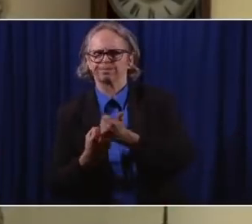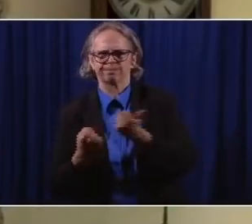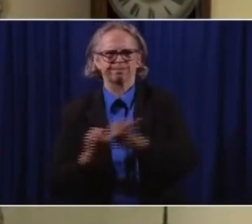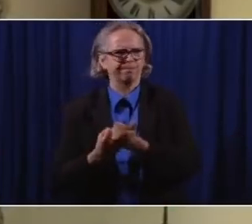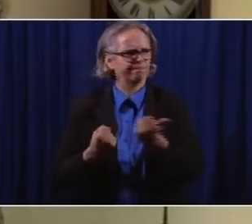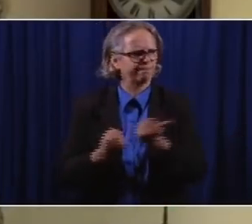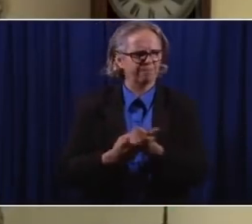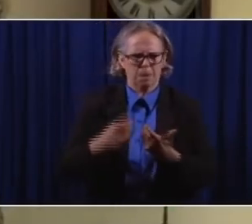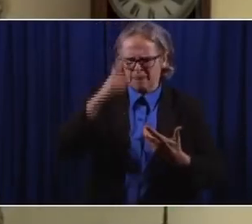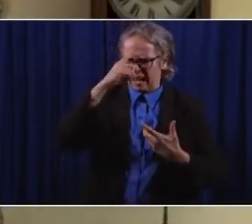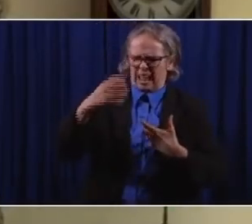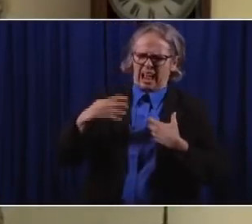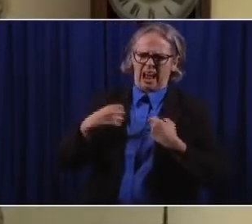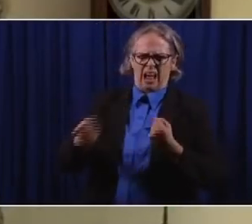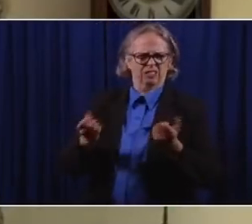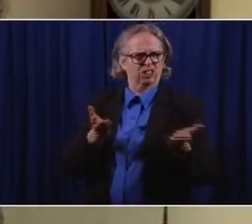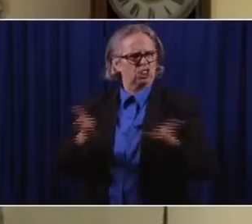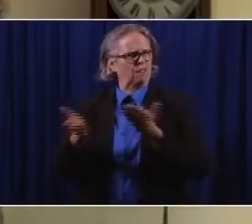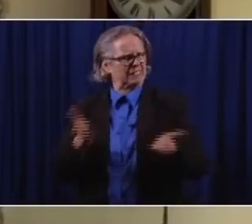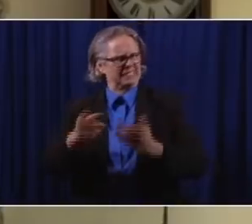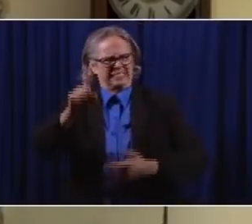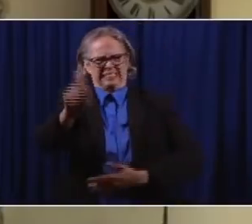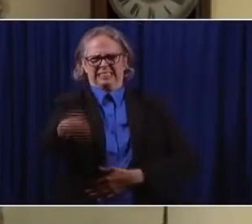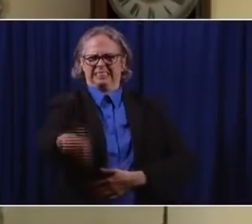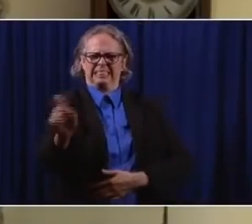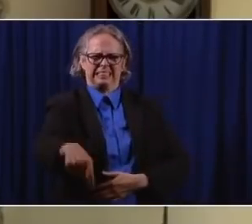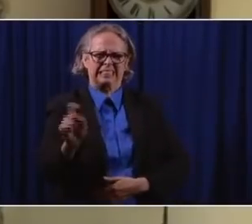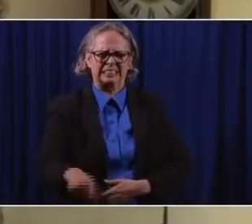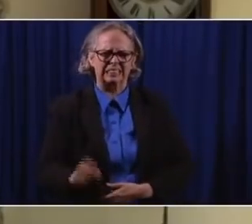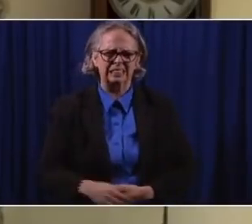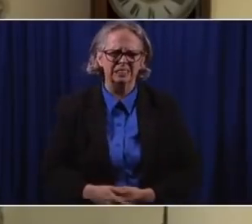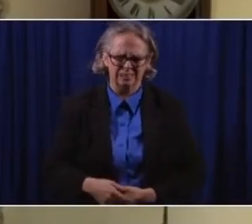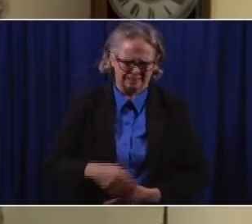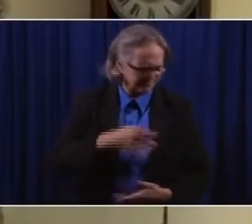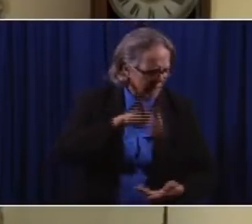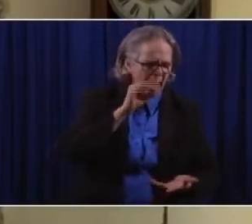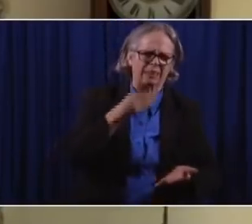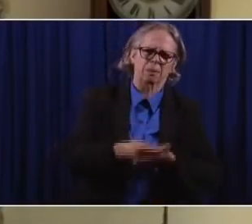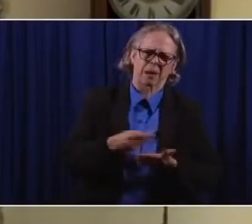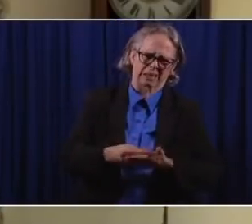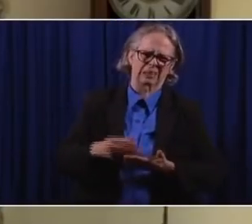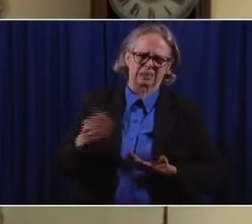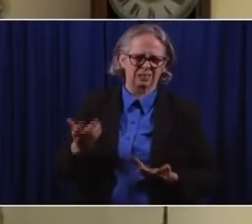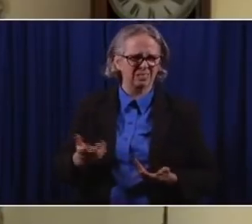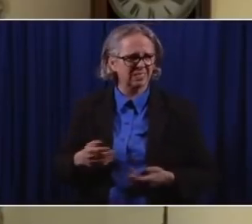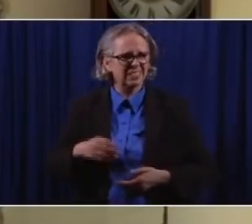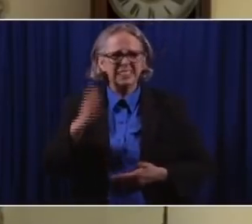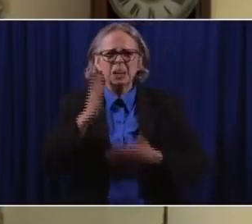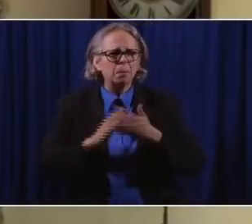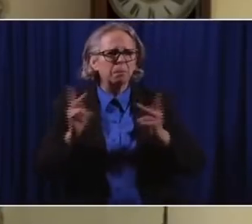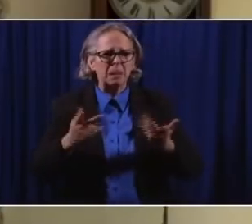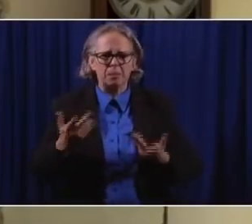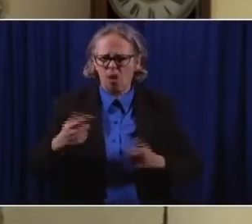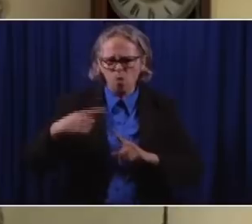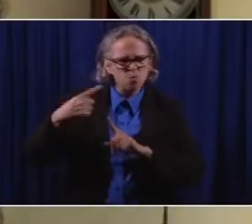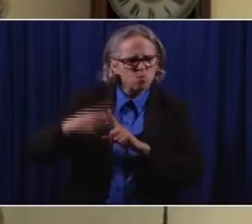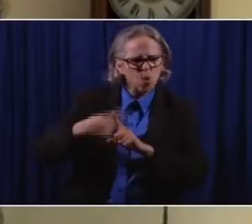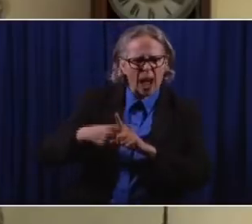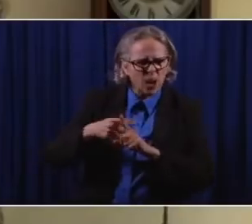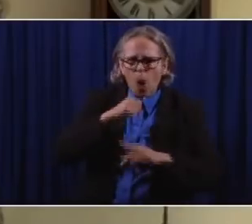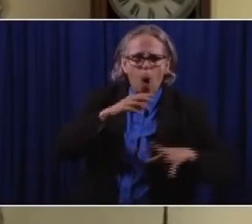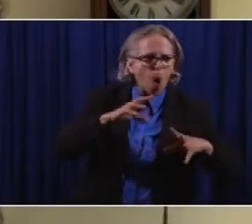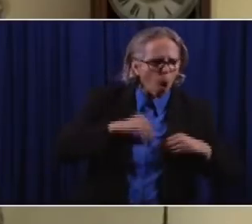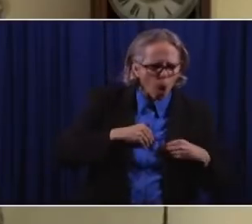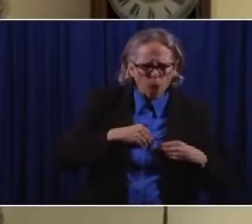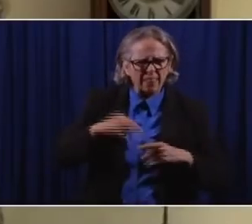and where it is. We also know that some of our renters are under great stress, and we